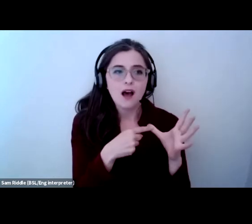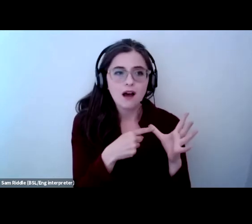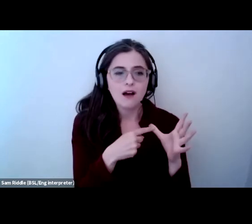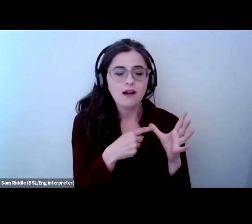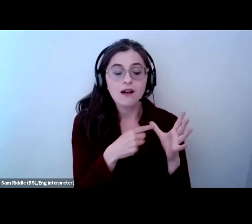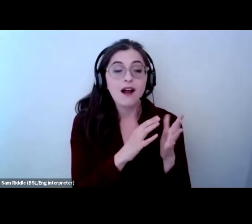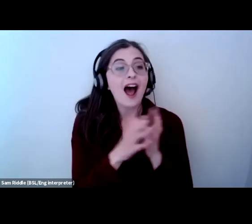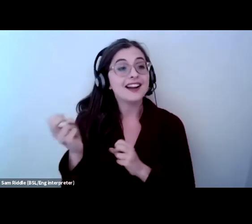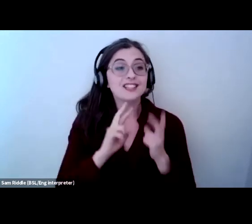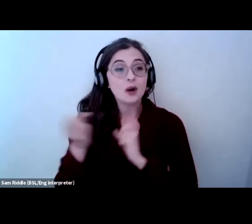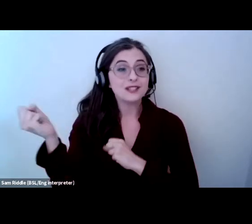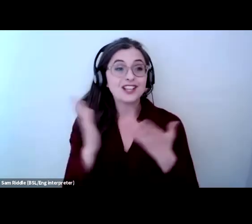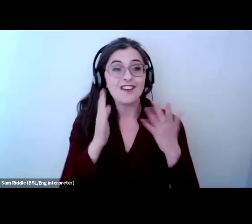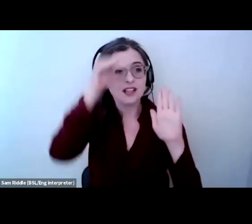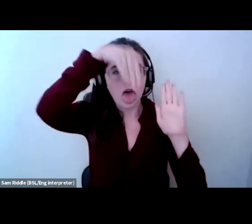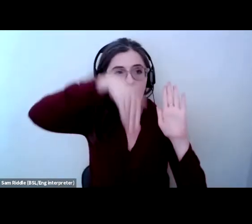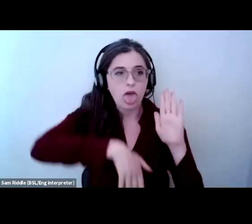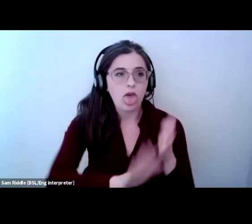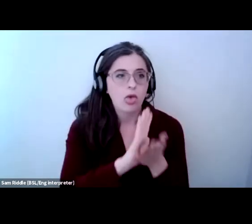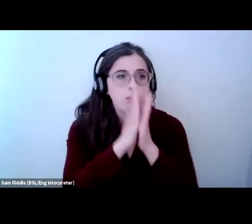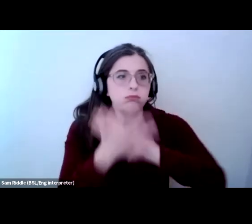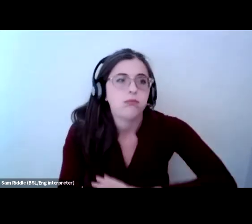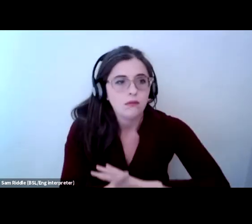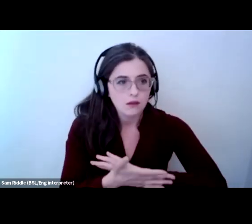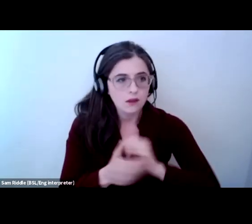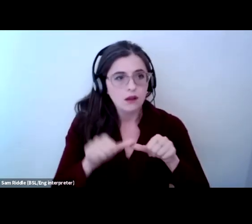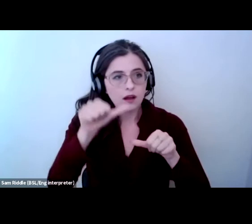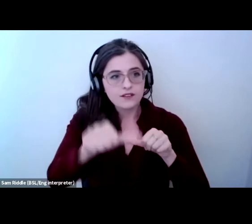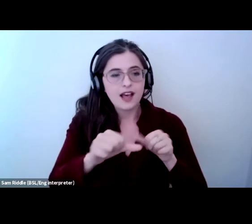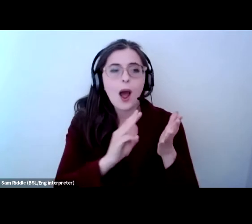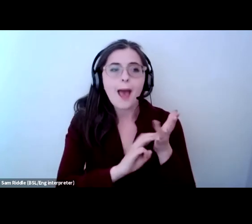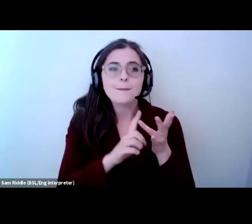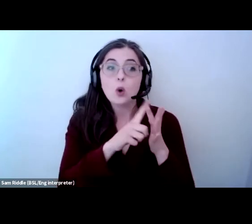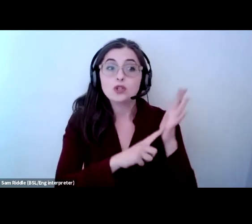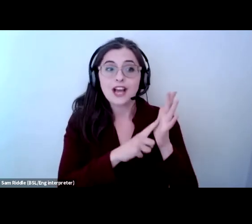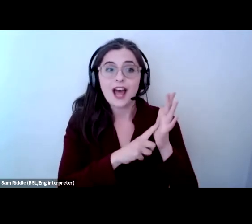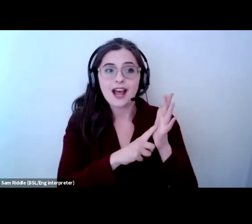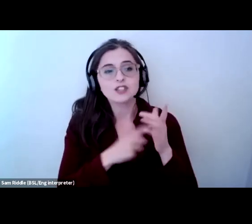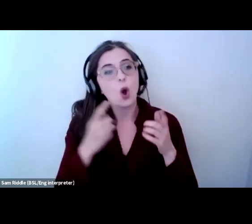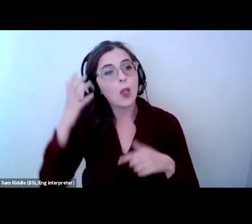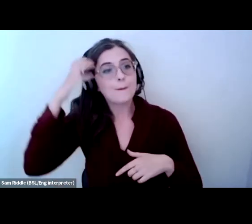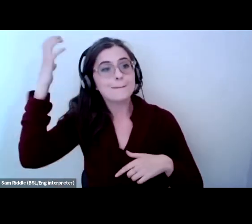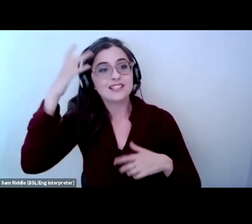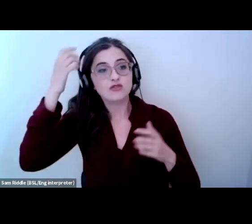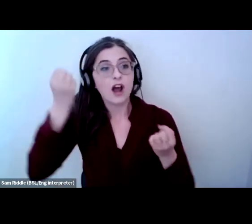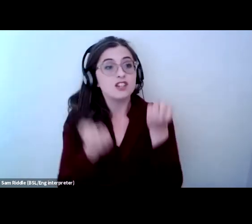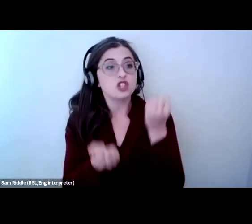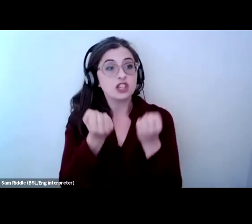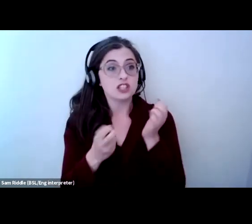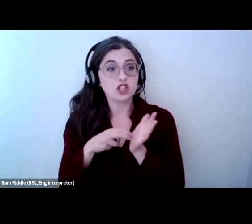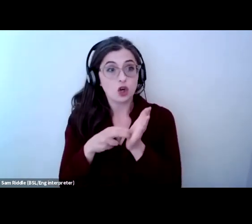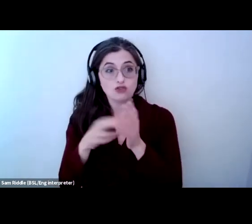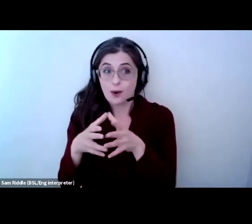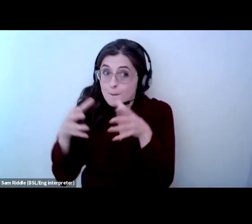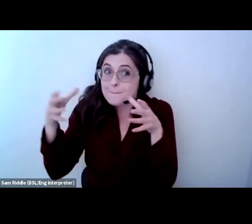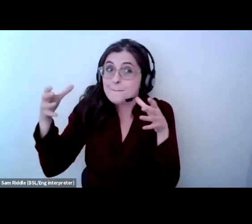rapidly went downhill. And after that, we saw an MOJ, Ministry of Justice, contract that was very